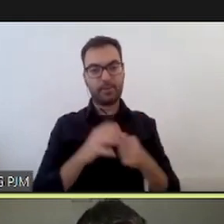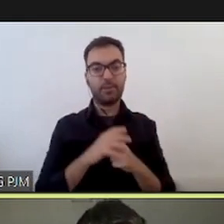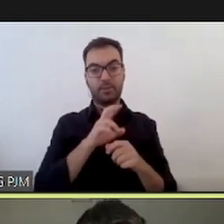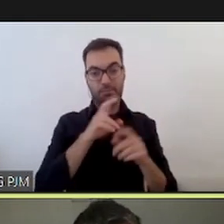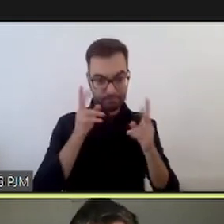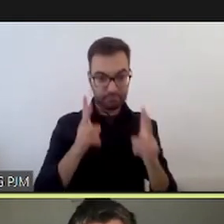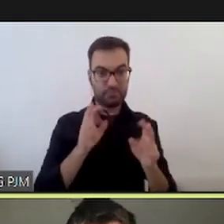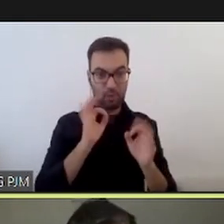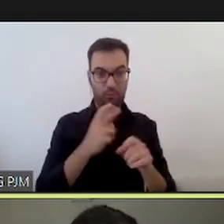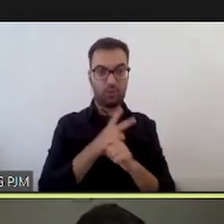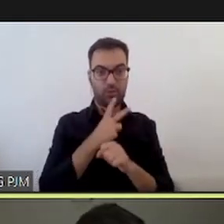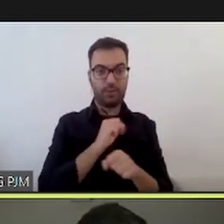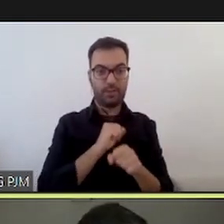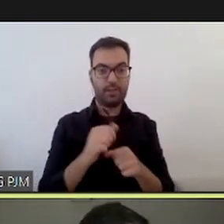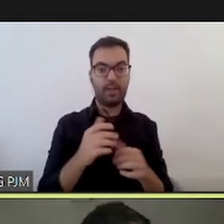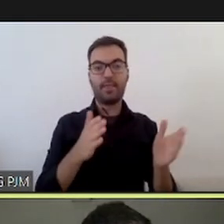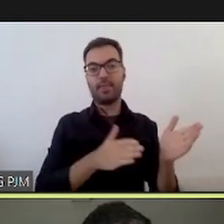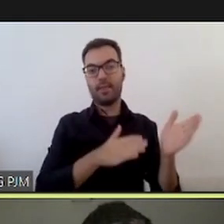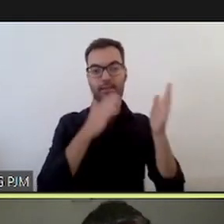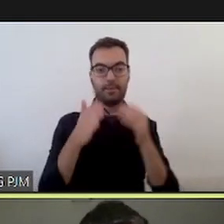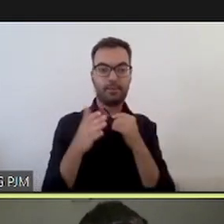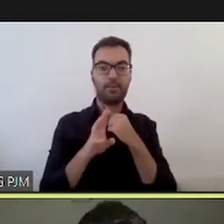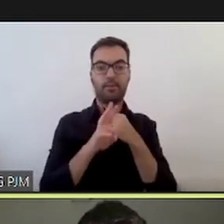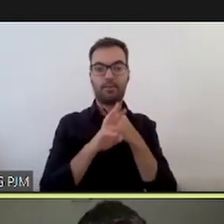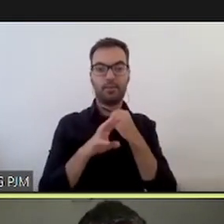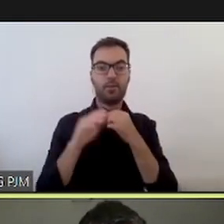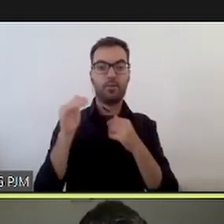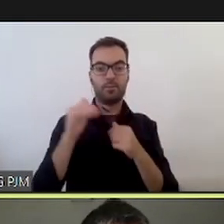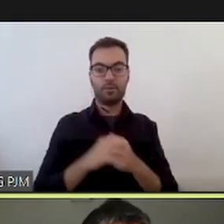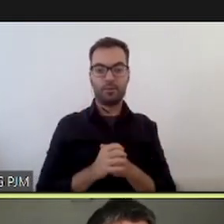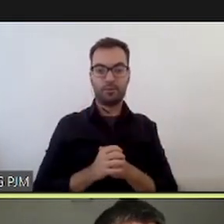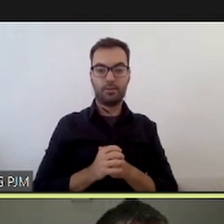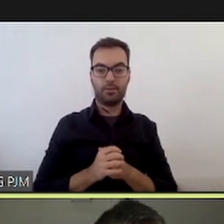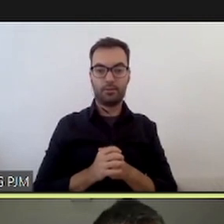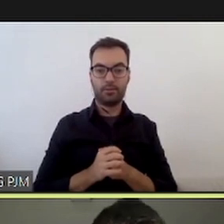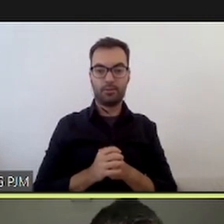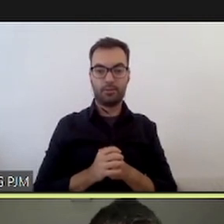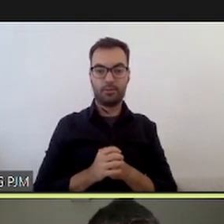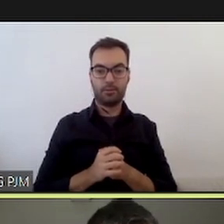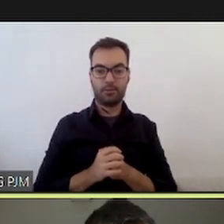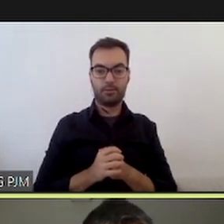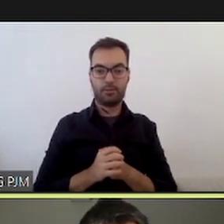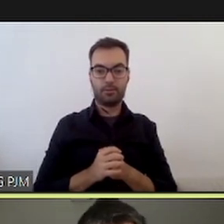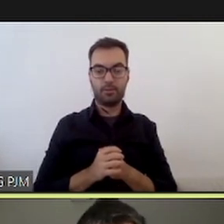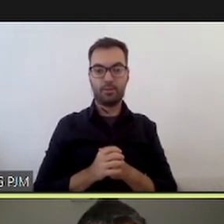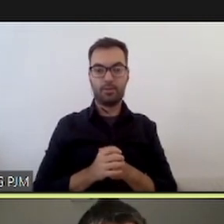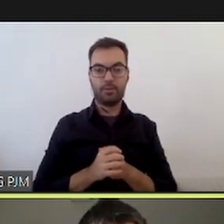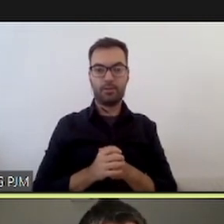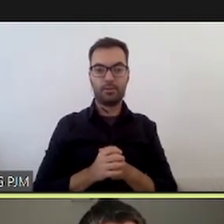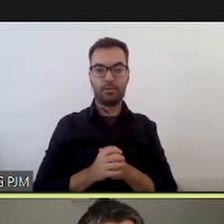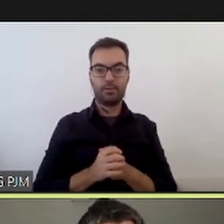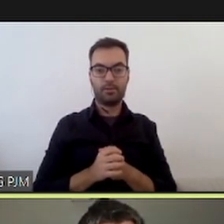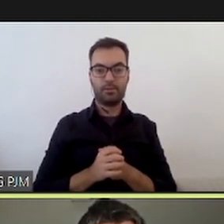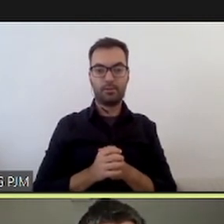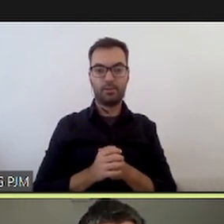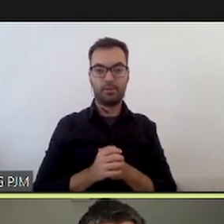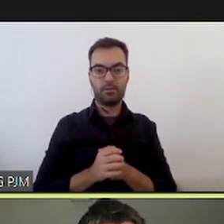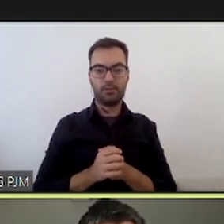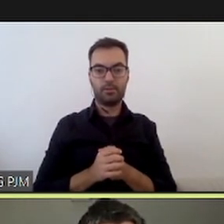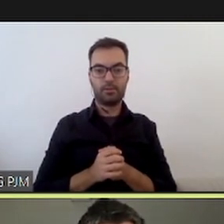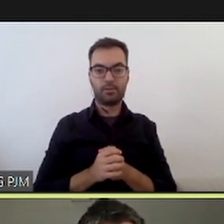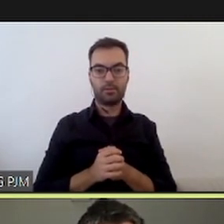accessibility audit. The next page that perhaps it will be good to verify is the